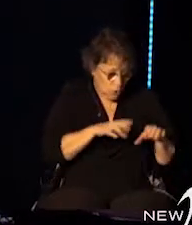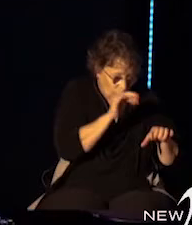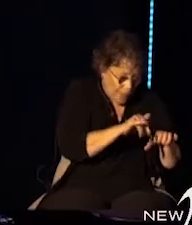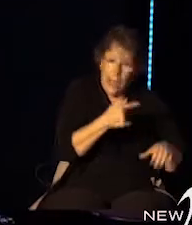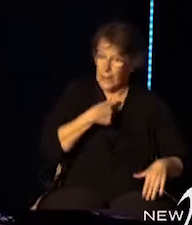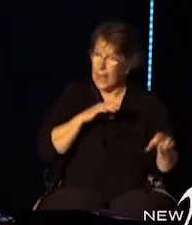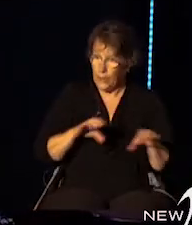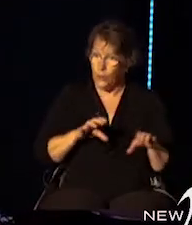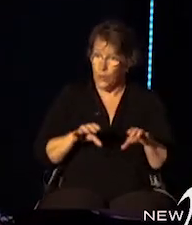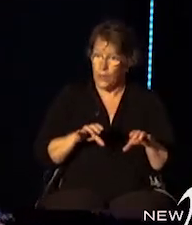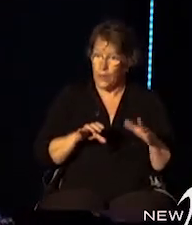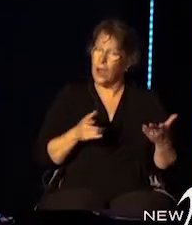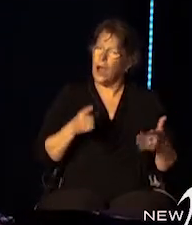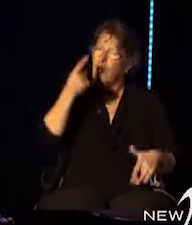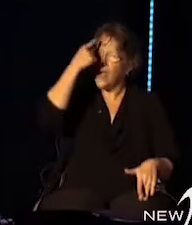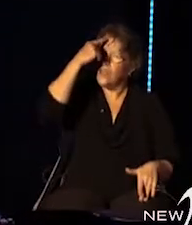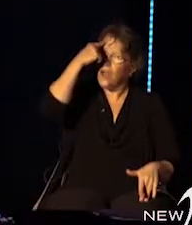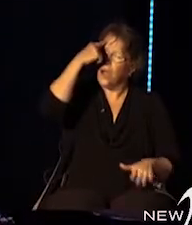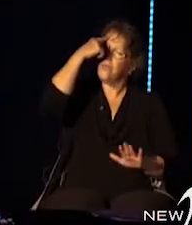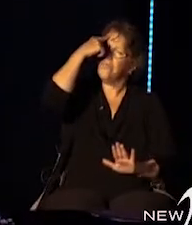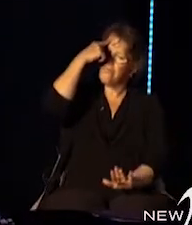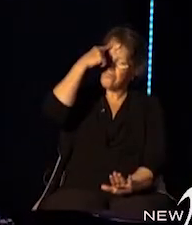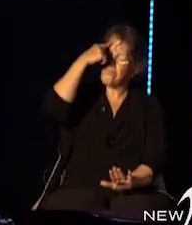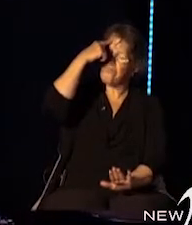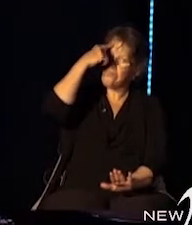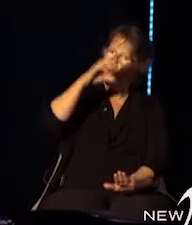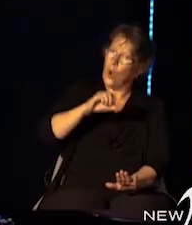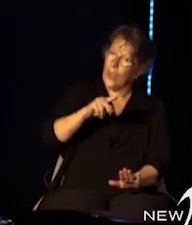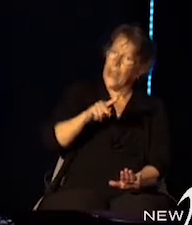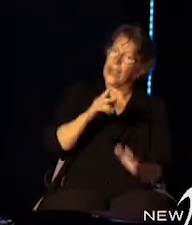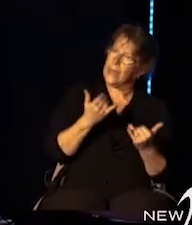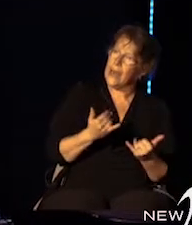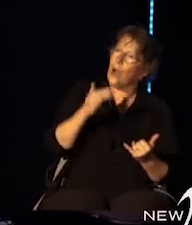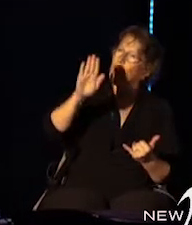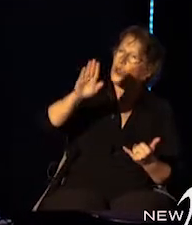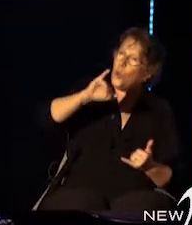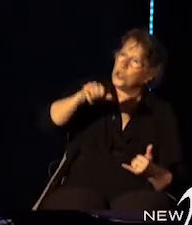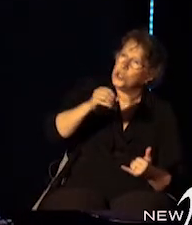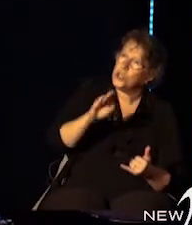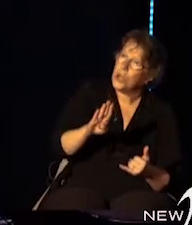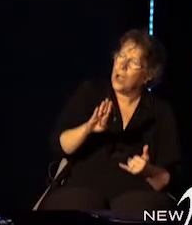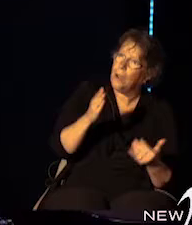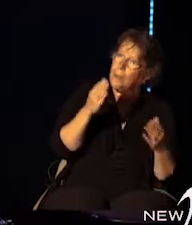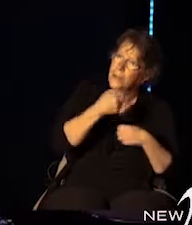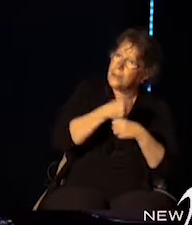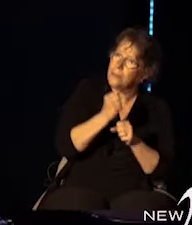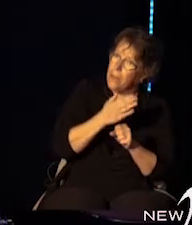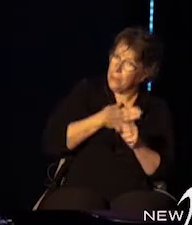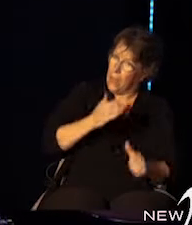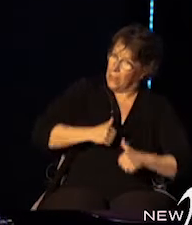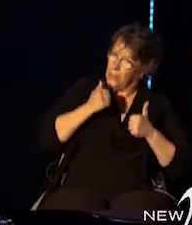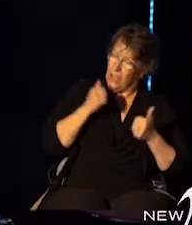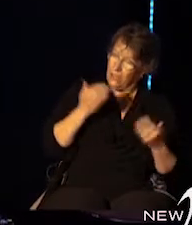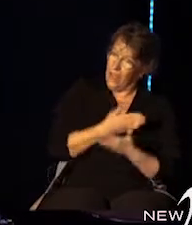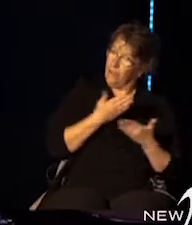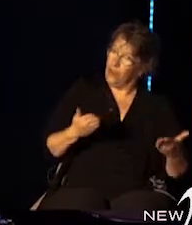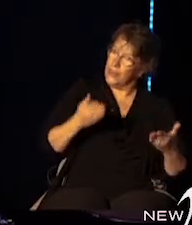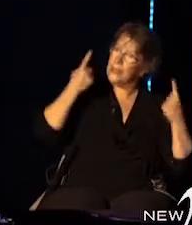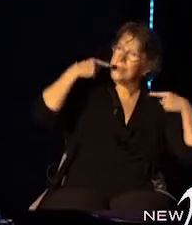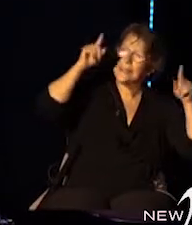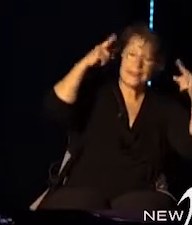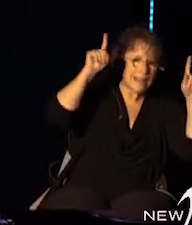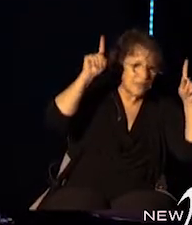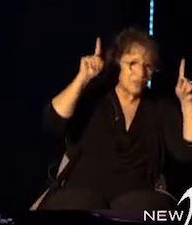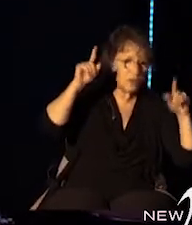that, then I thought it was then his job to make everything work out. I thought that it's